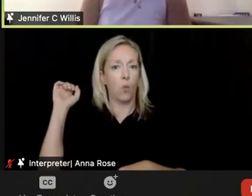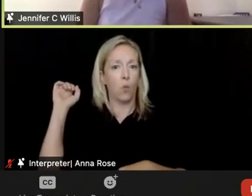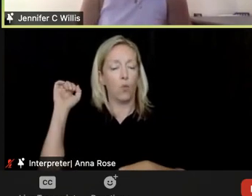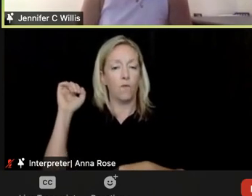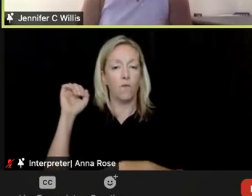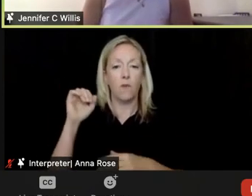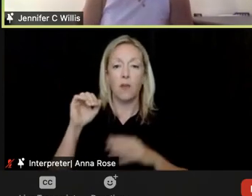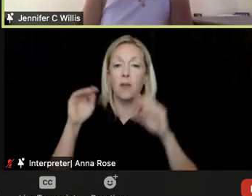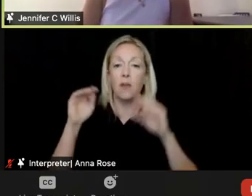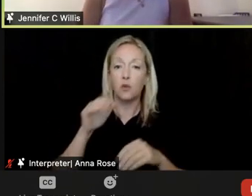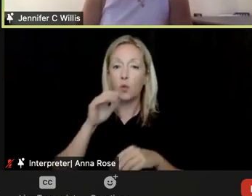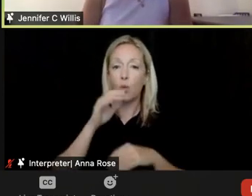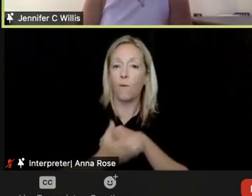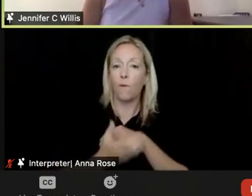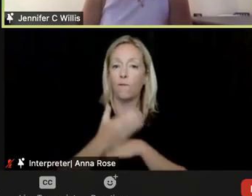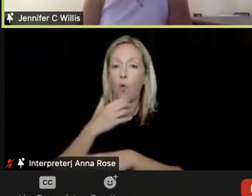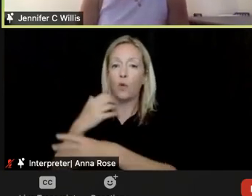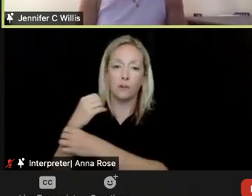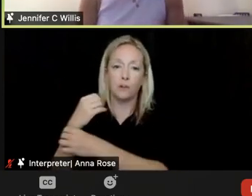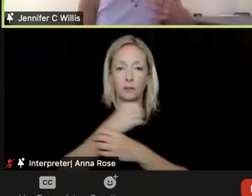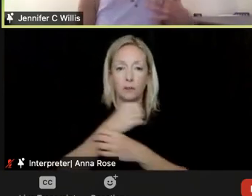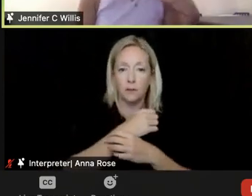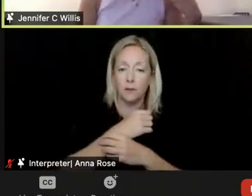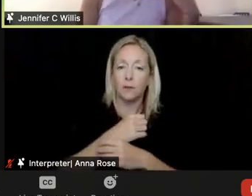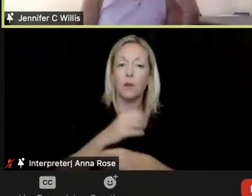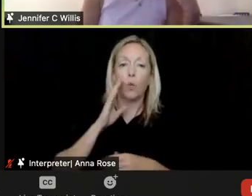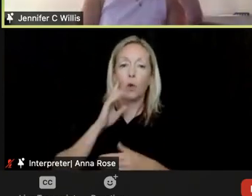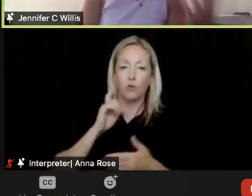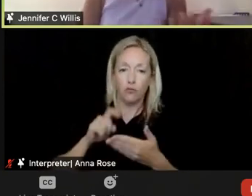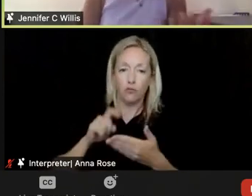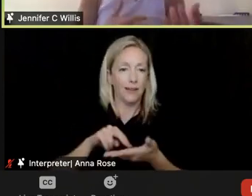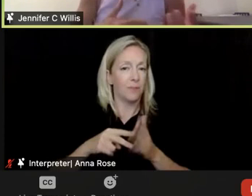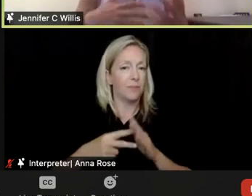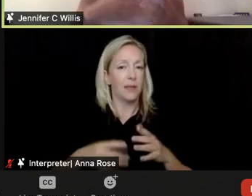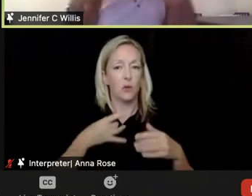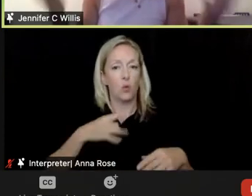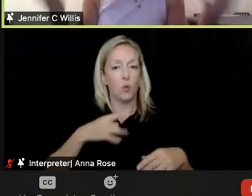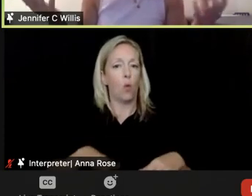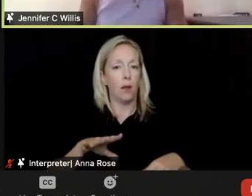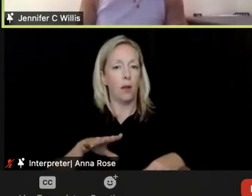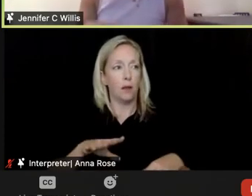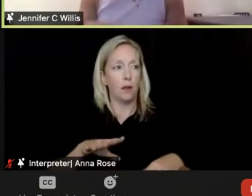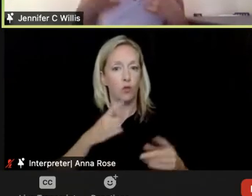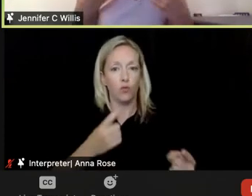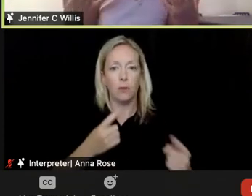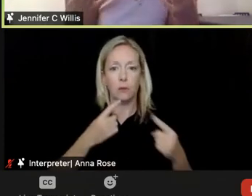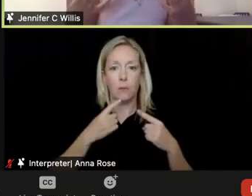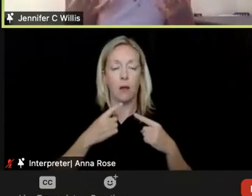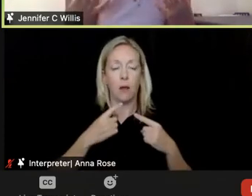not want to do. They're going to recognize that that adult is responding to that action